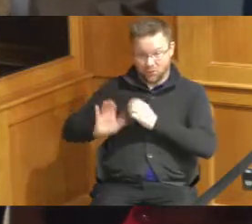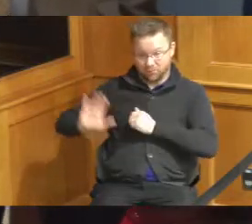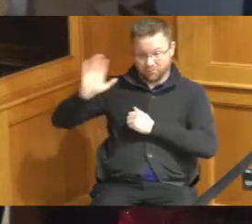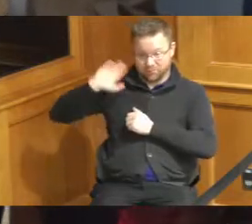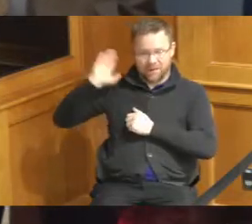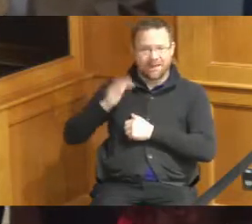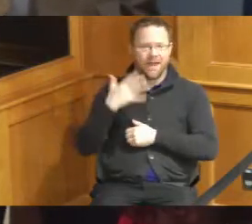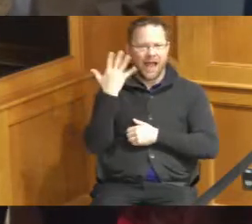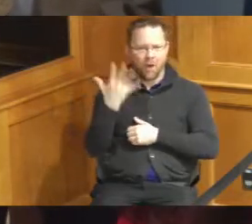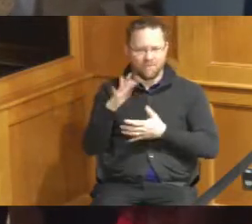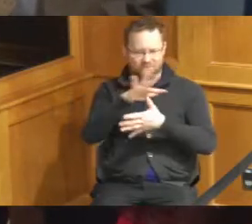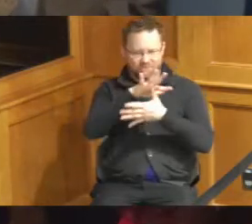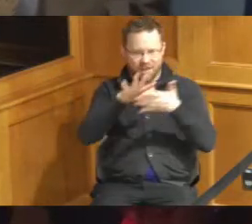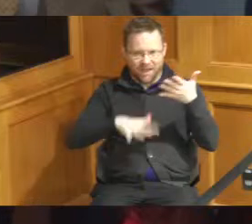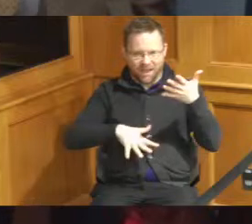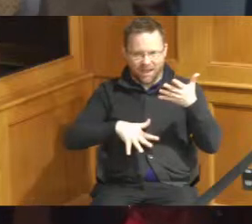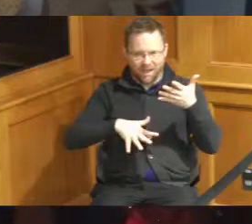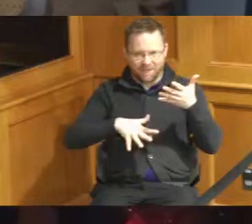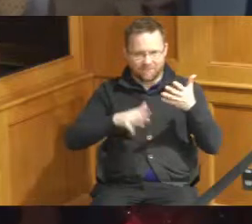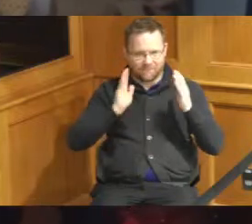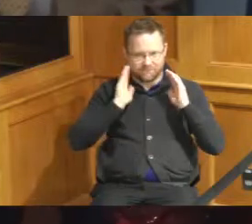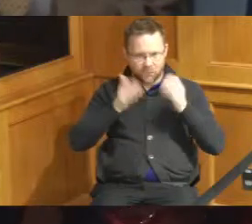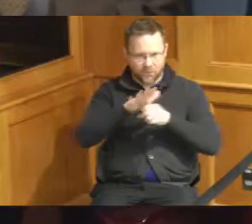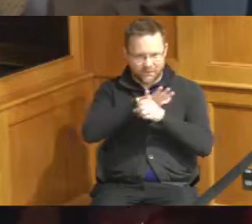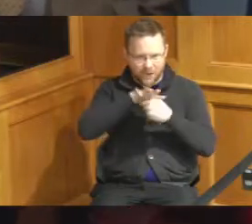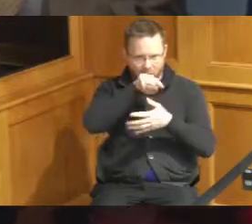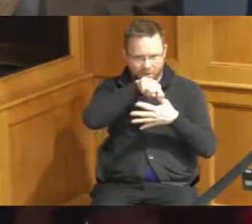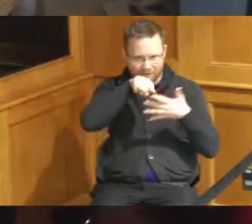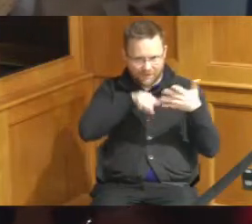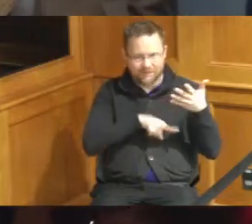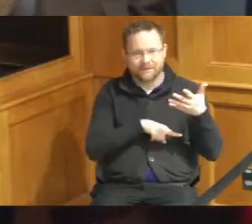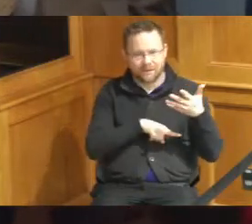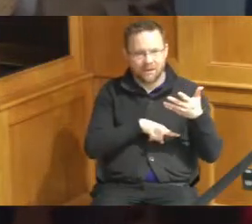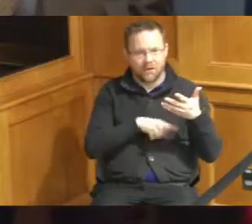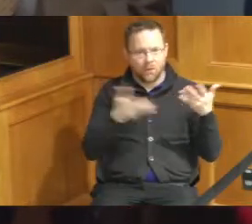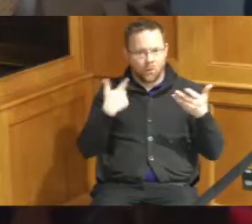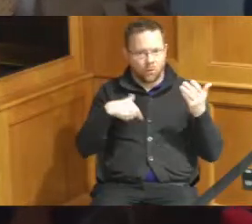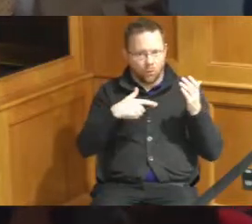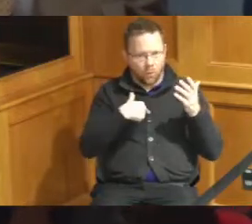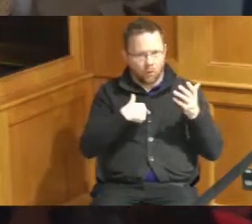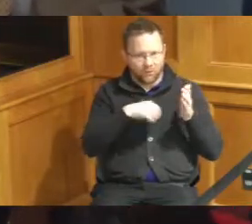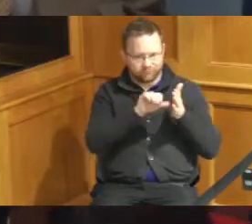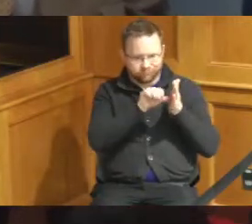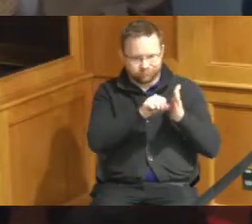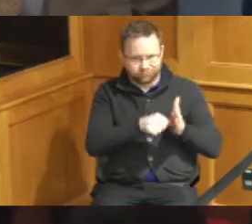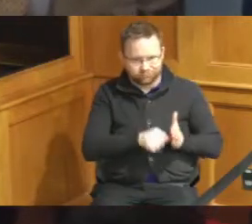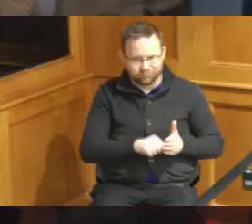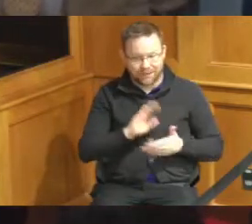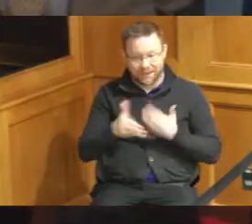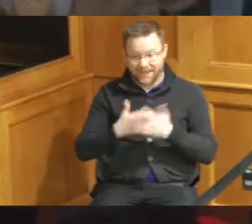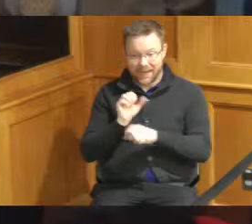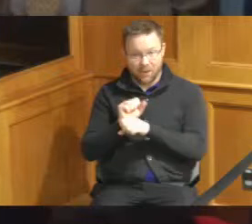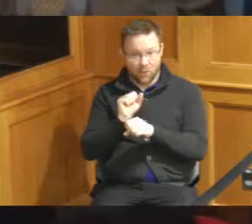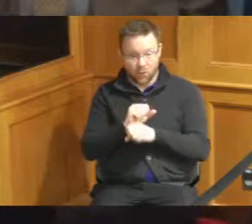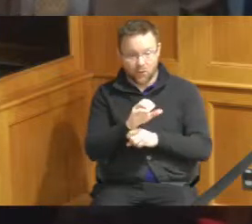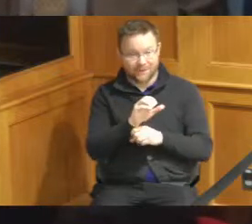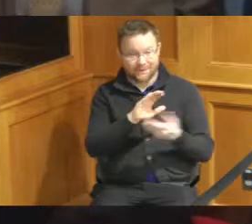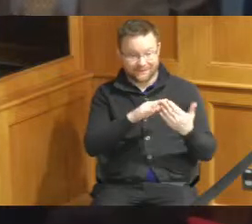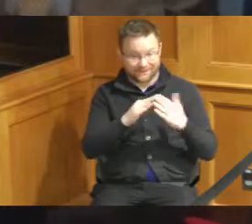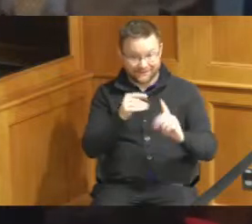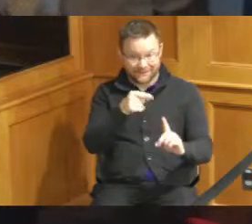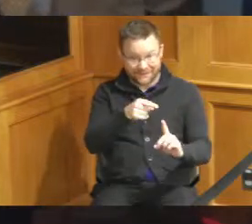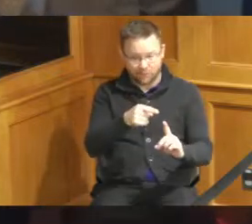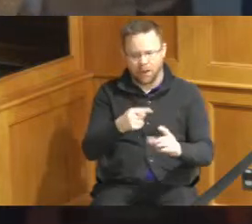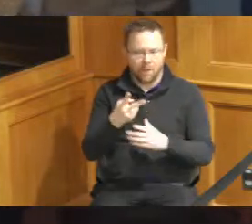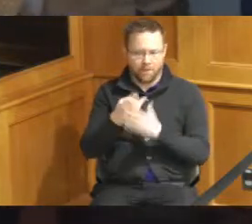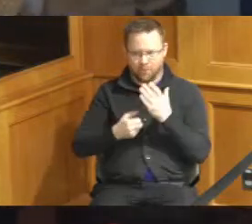5-point programmatic thrust and some of the things that we stand for and all of the work that we do in the city. Both